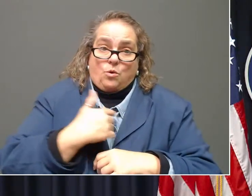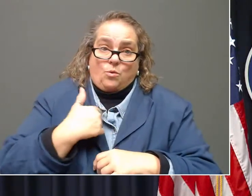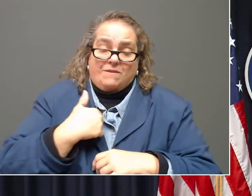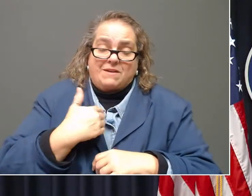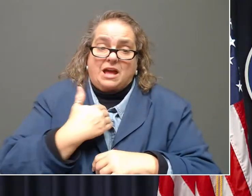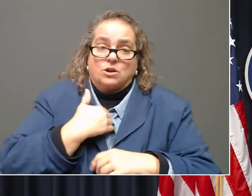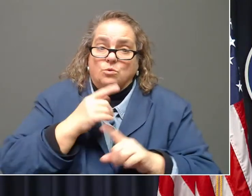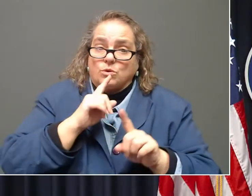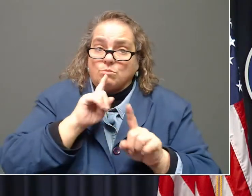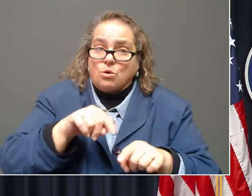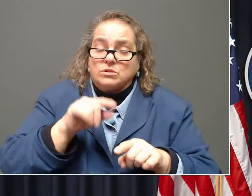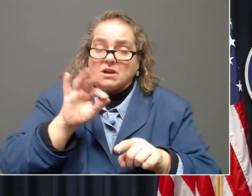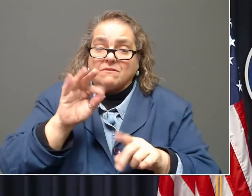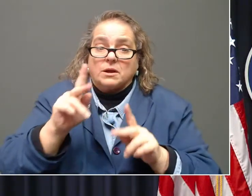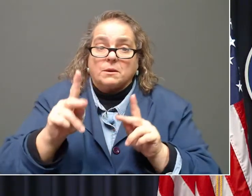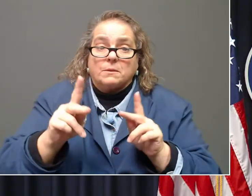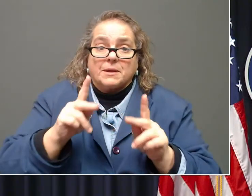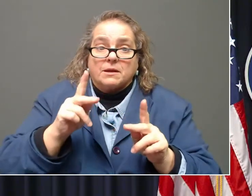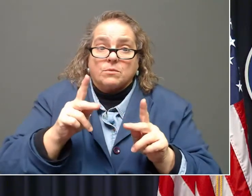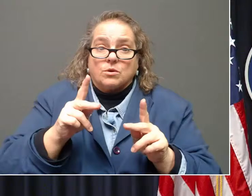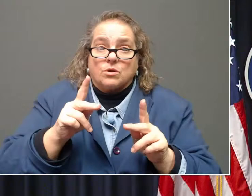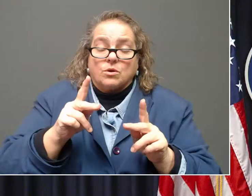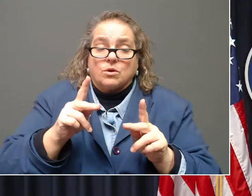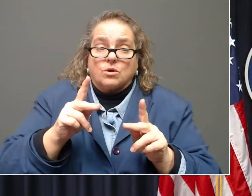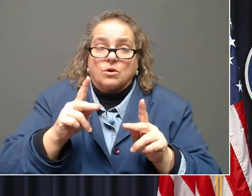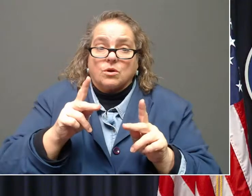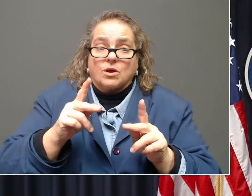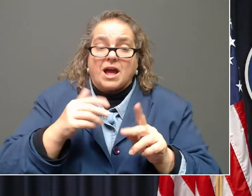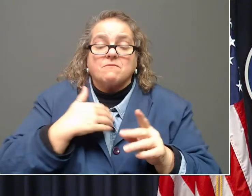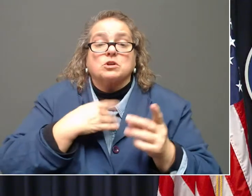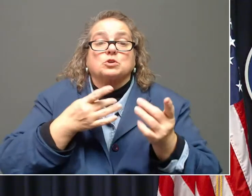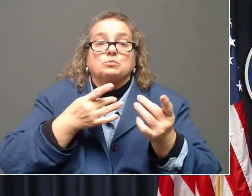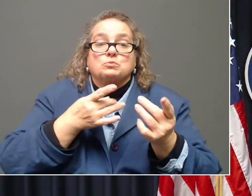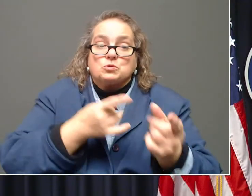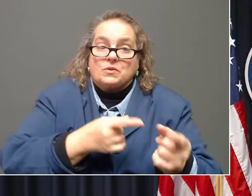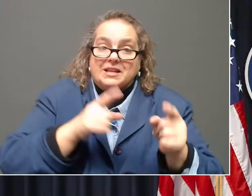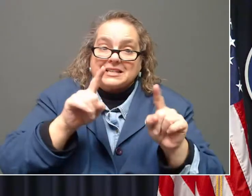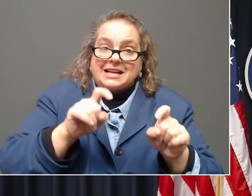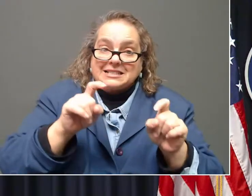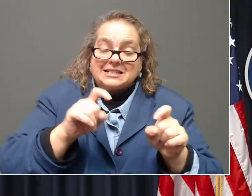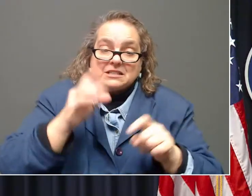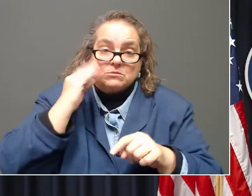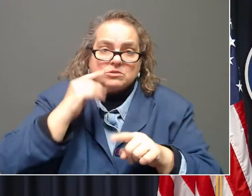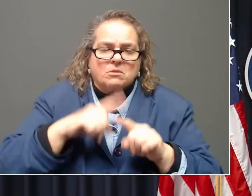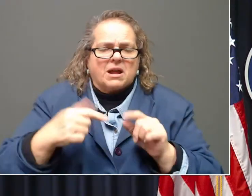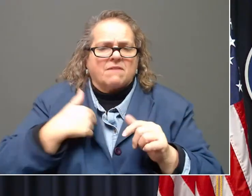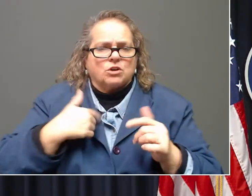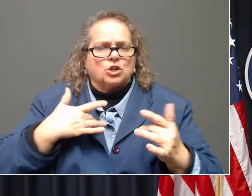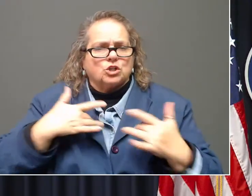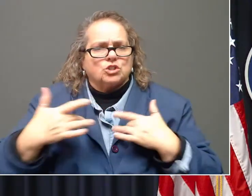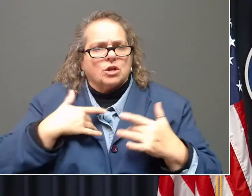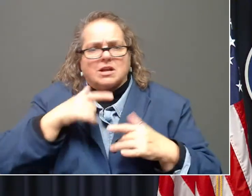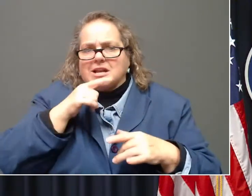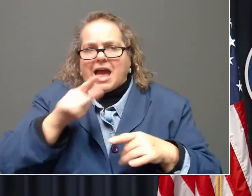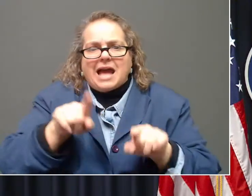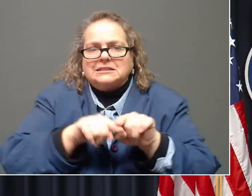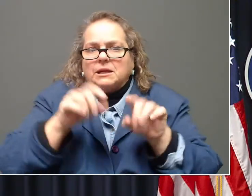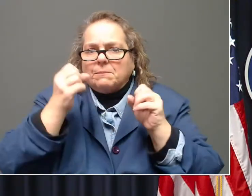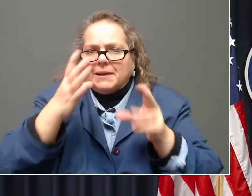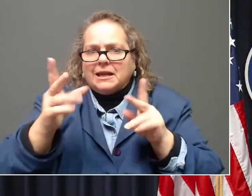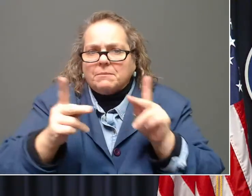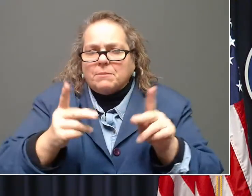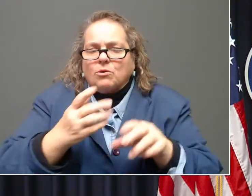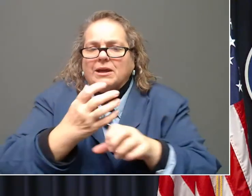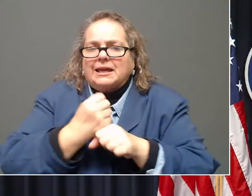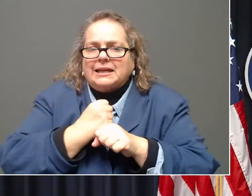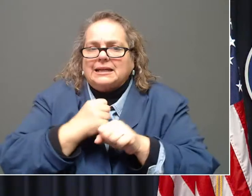having the healthcare system overwhelmed. Here, I think it's just that we had so many cases so quickly when we surged up